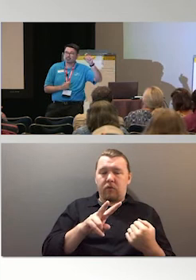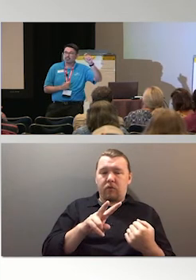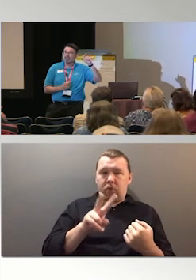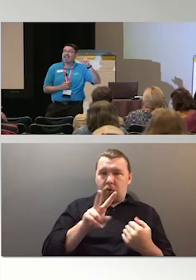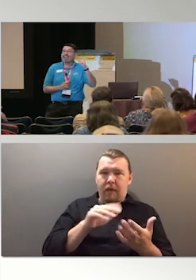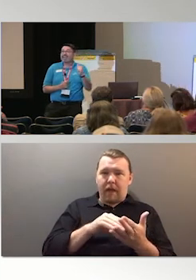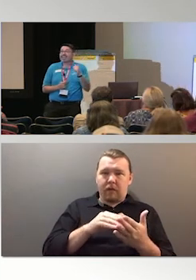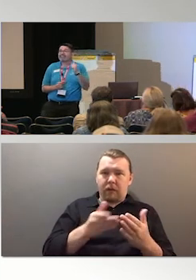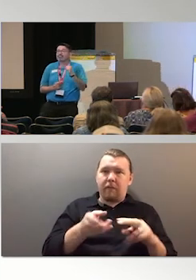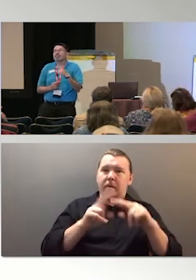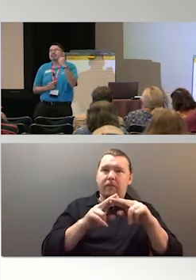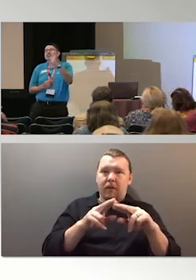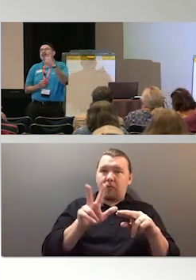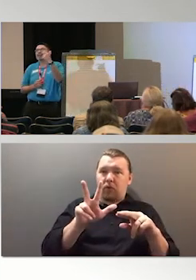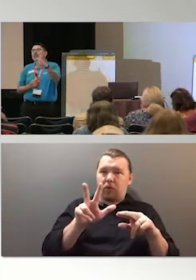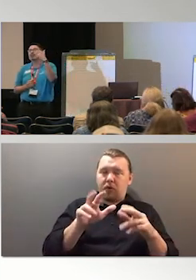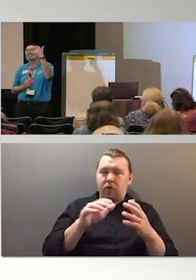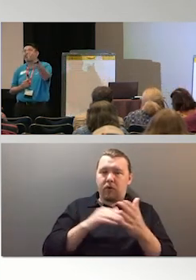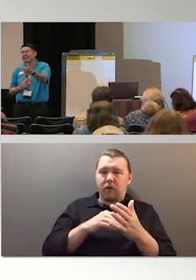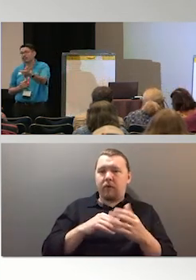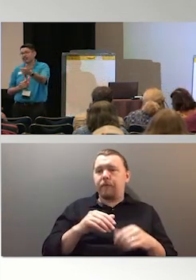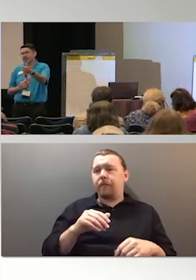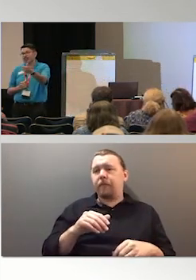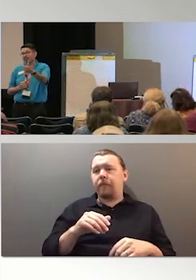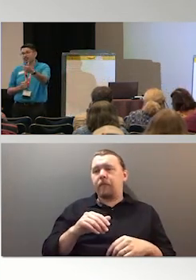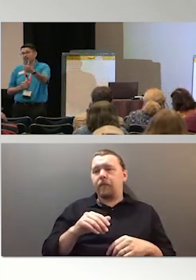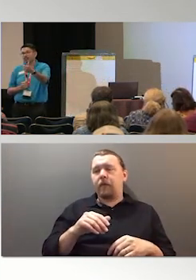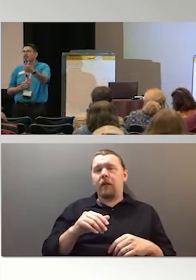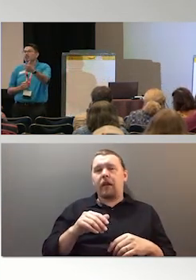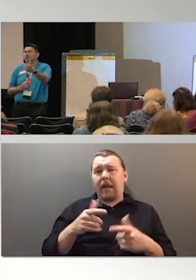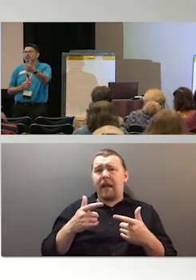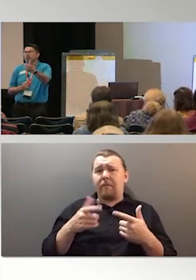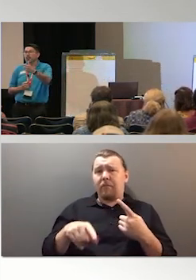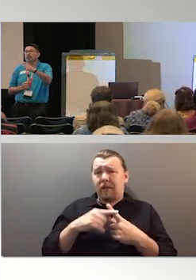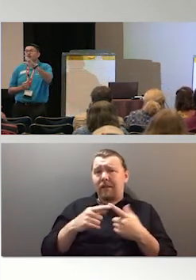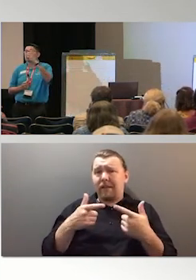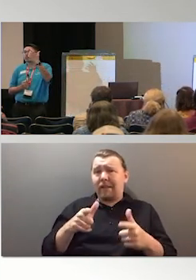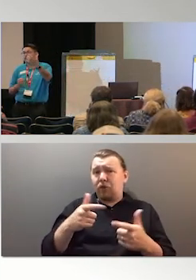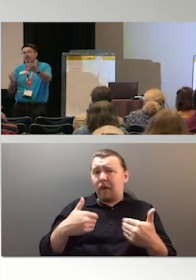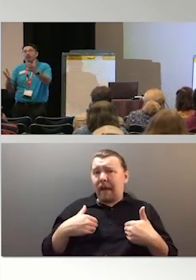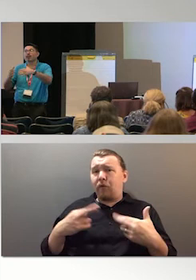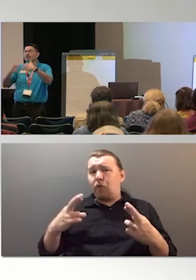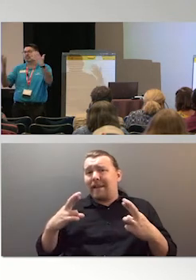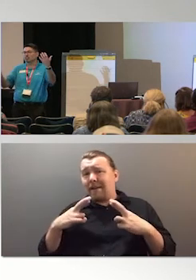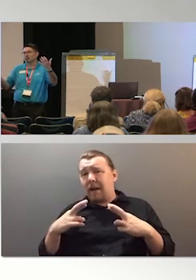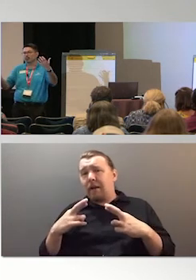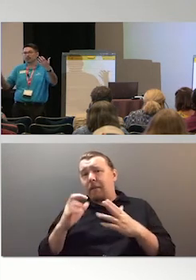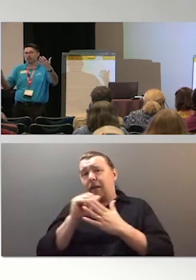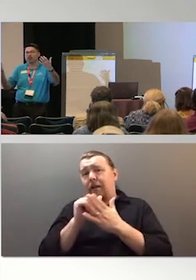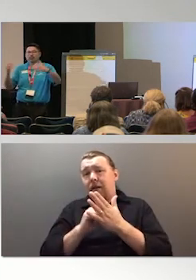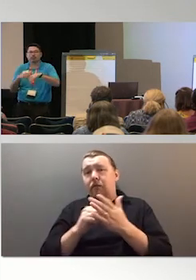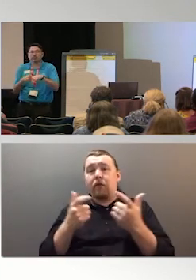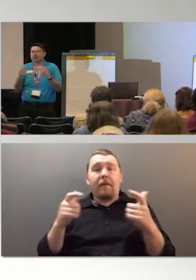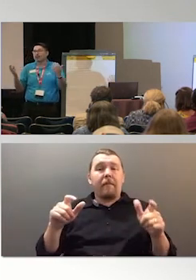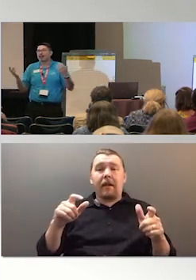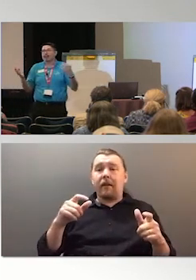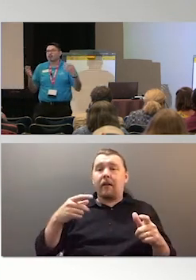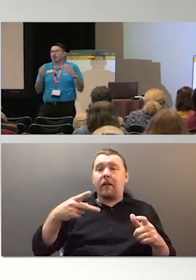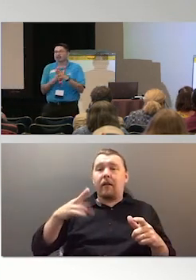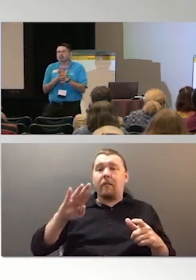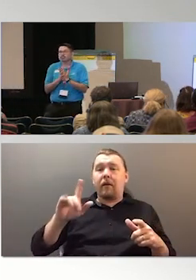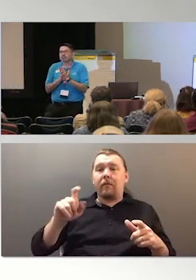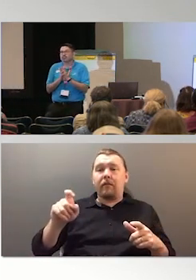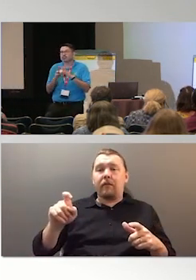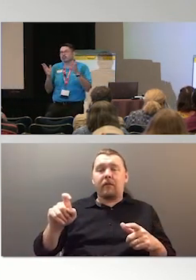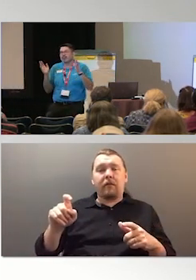$13,000, and lets you have a retirement account. So the big Publix issue that we've all heard, where when